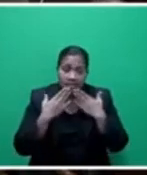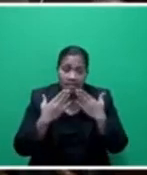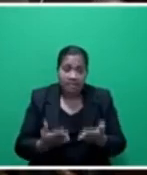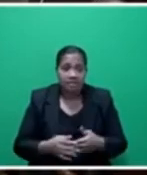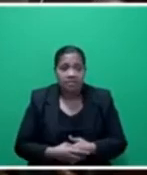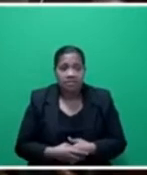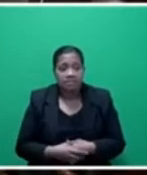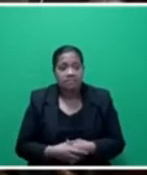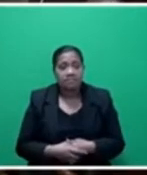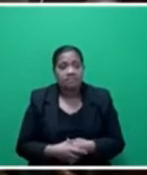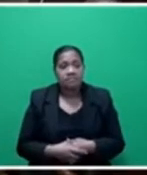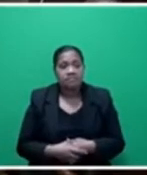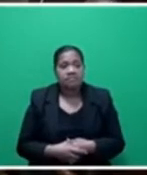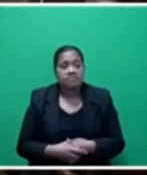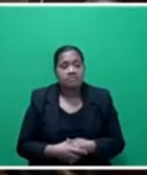Honourable Kepa, Speaker, you have the sir,